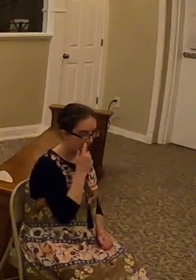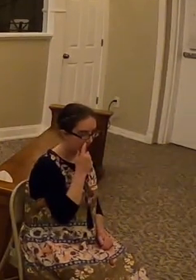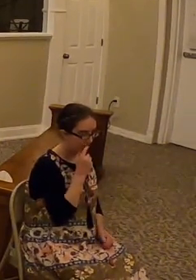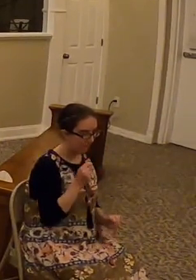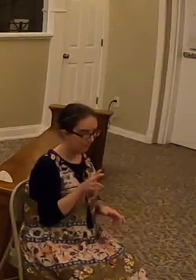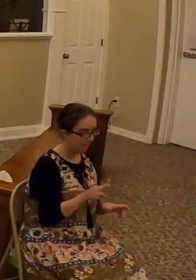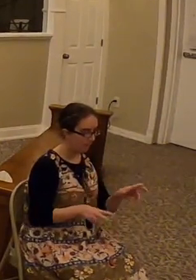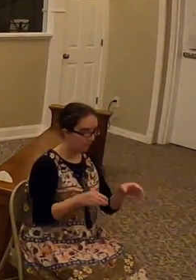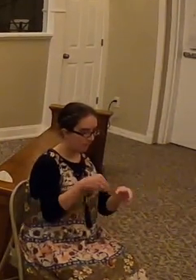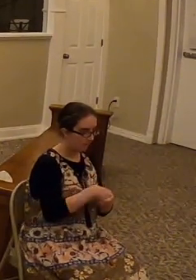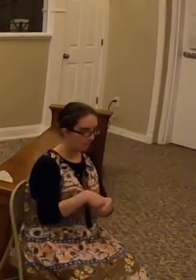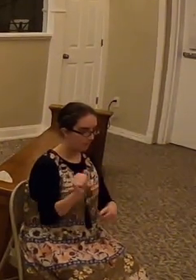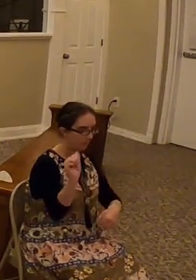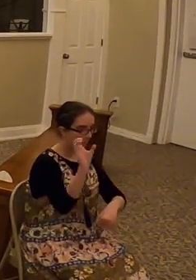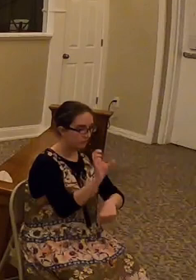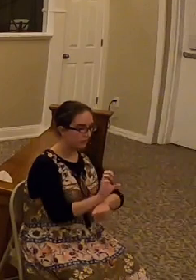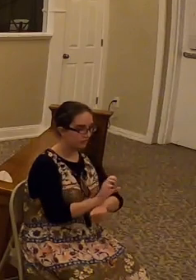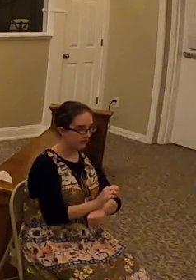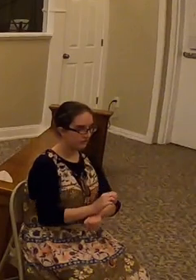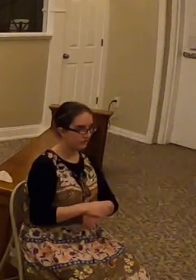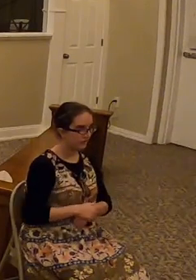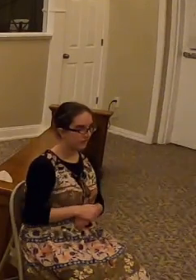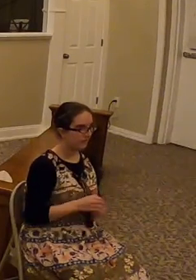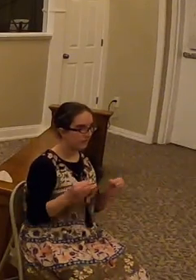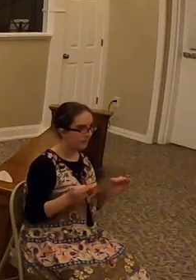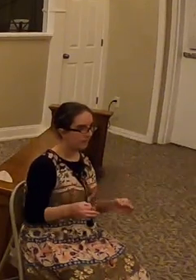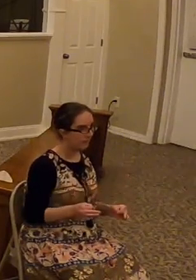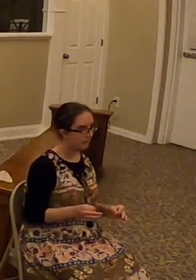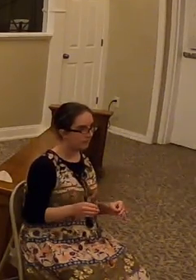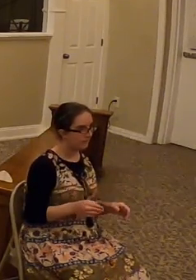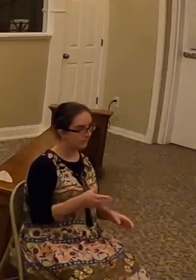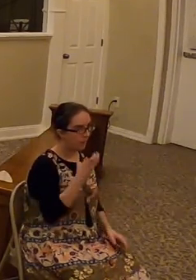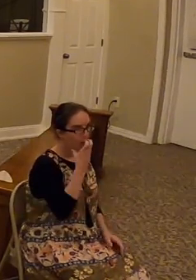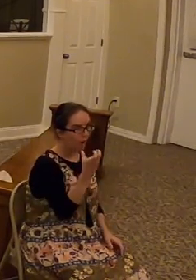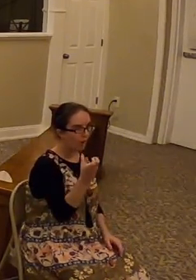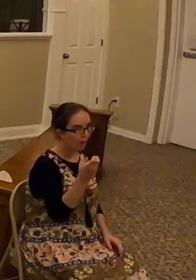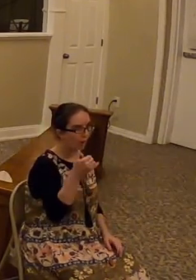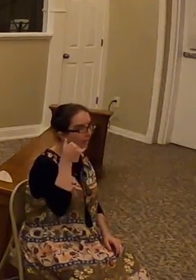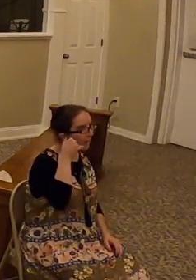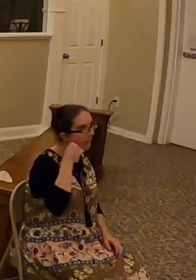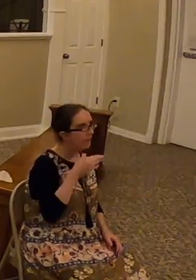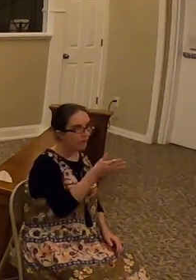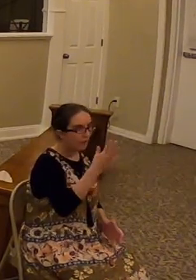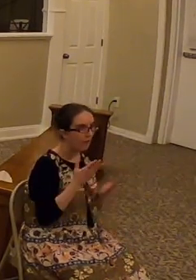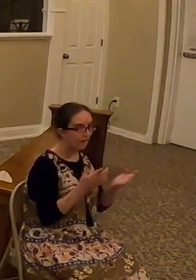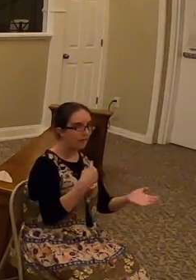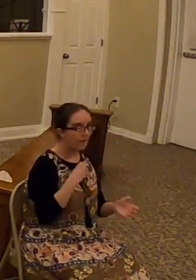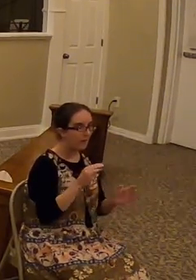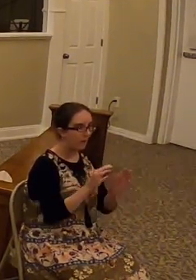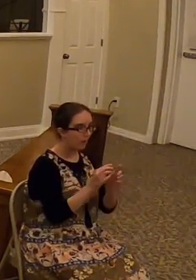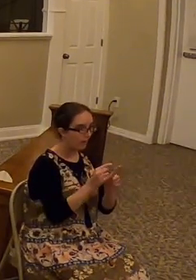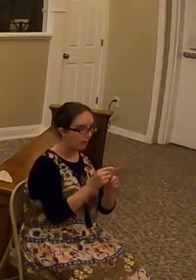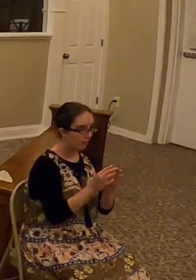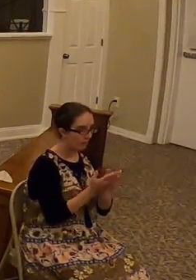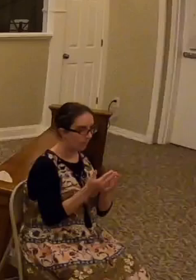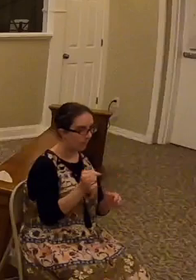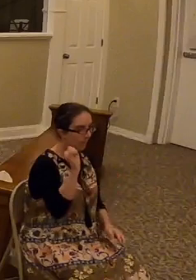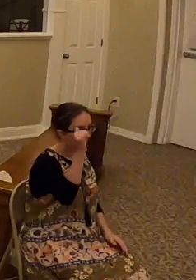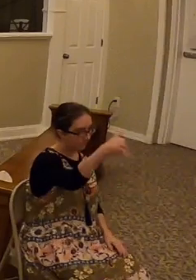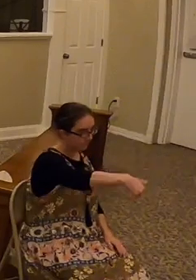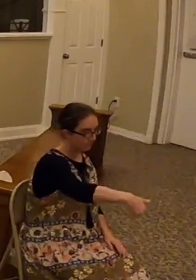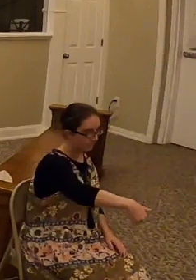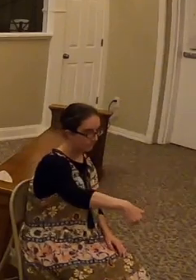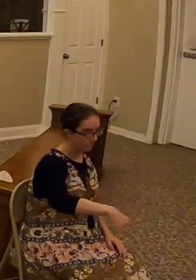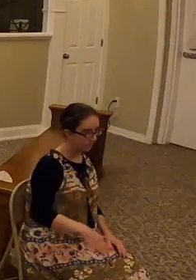And if he walked into a church, if you know, he could call some preachers and say, God gave me a word for you, and they'd hang up